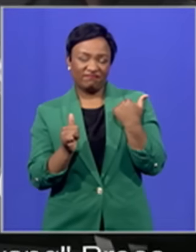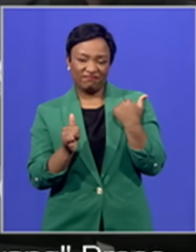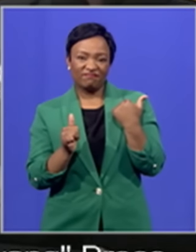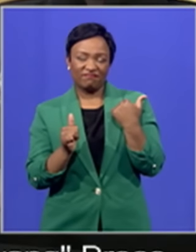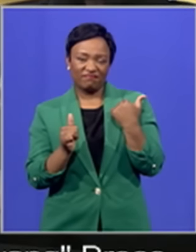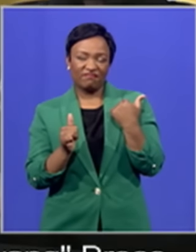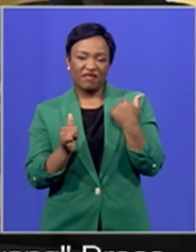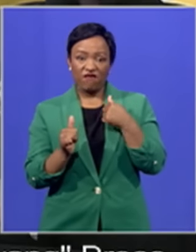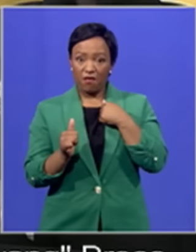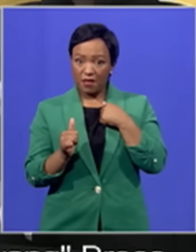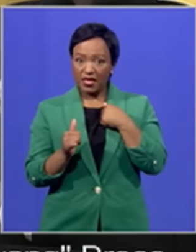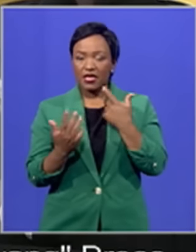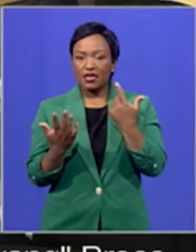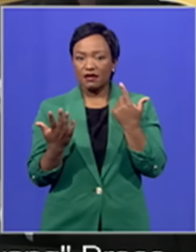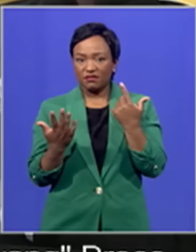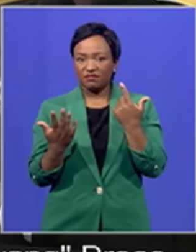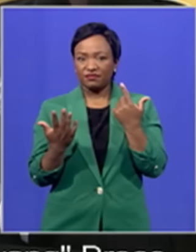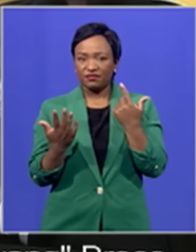that for me